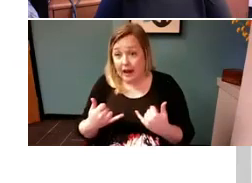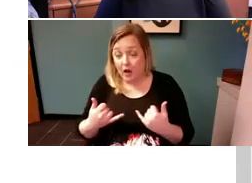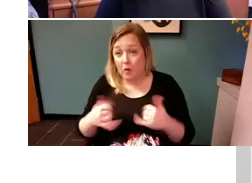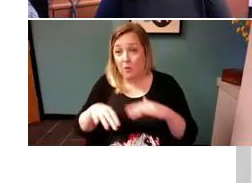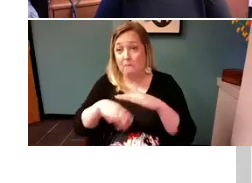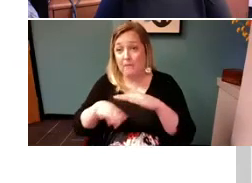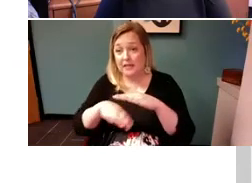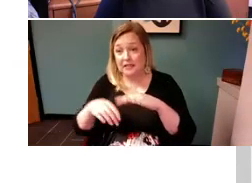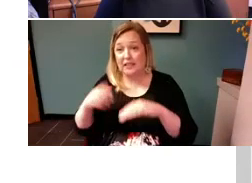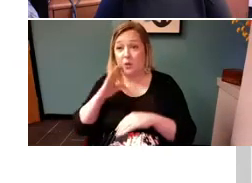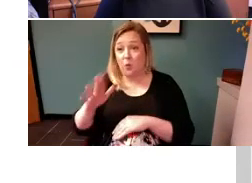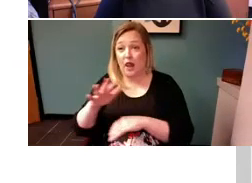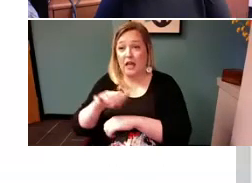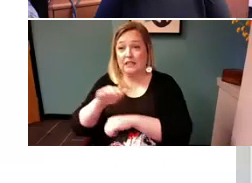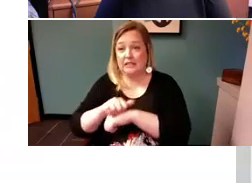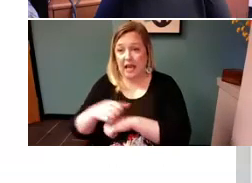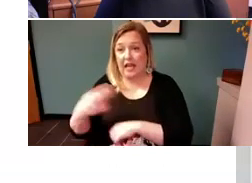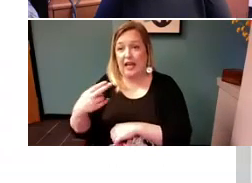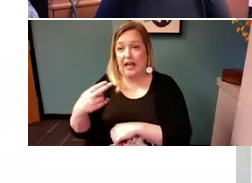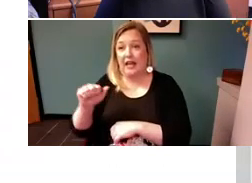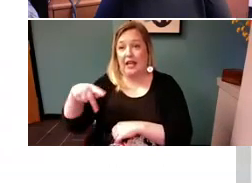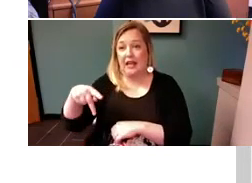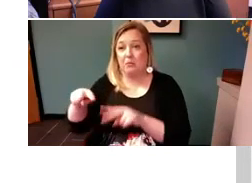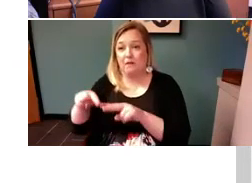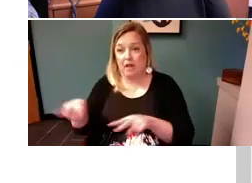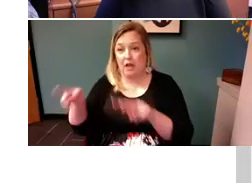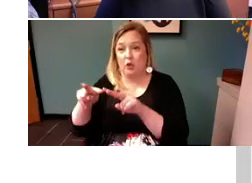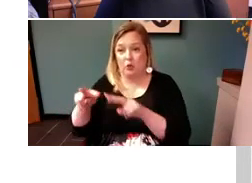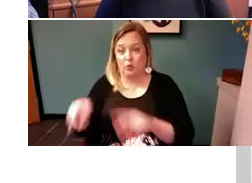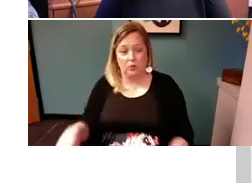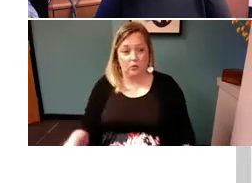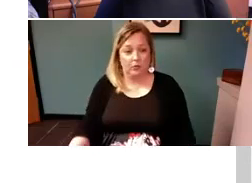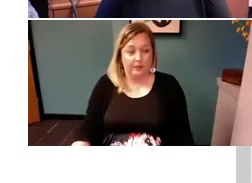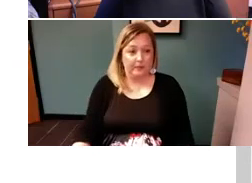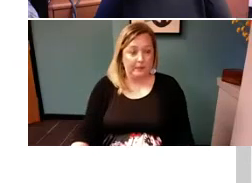value, and let's also have an X here.